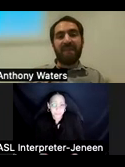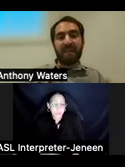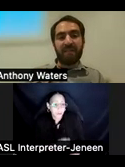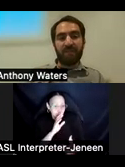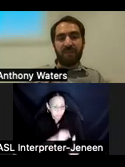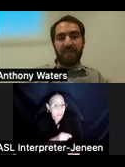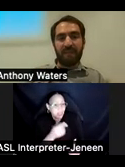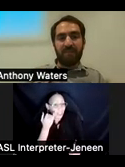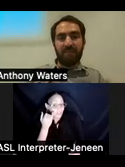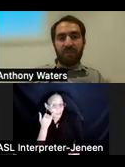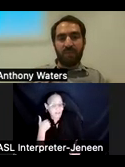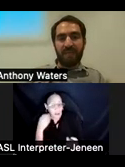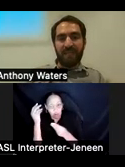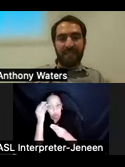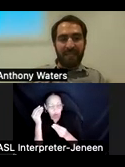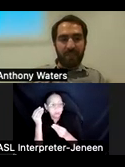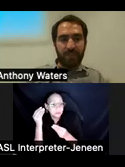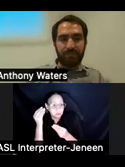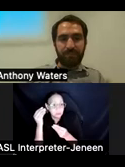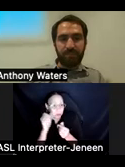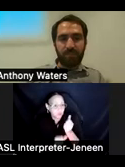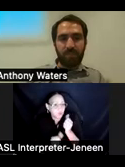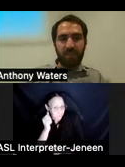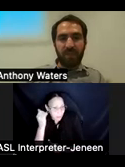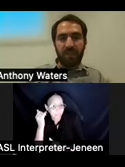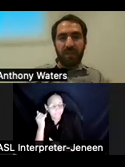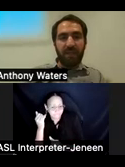they've had thoughts of suicide, suicidal ideation.